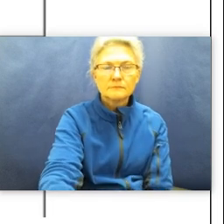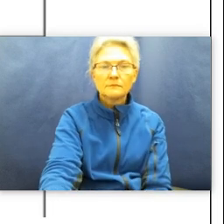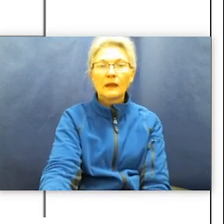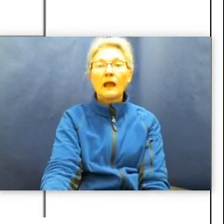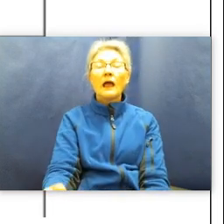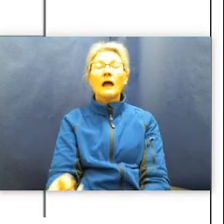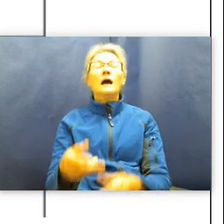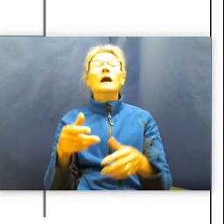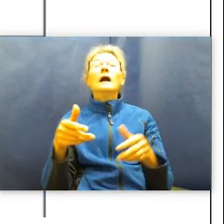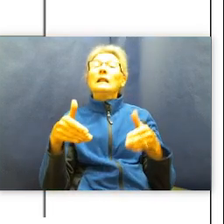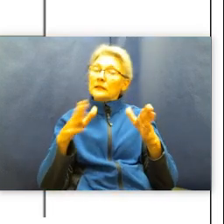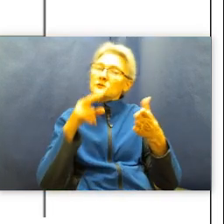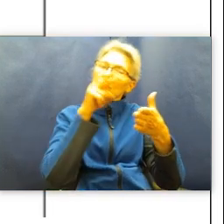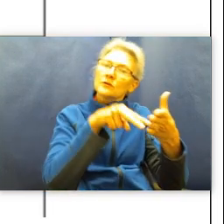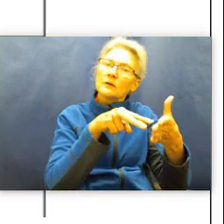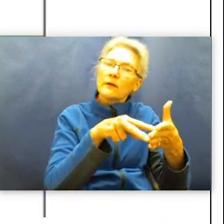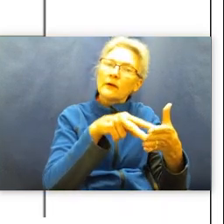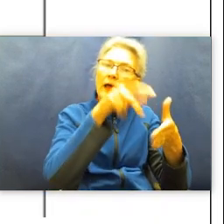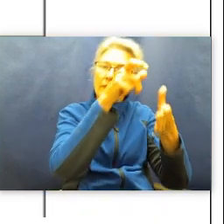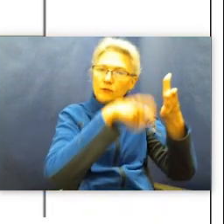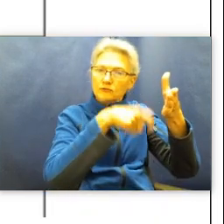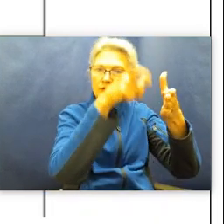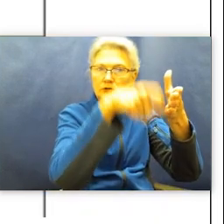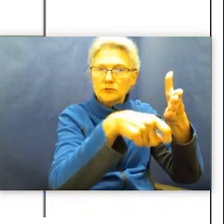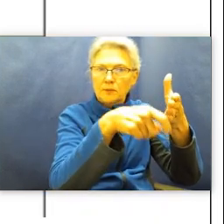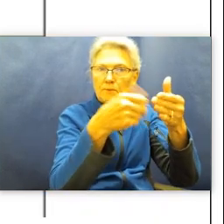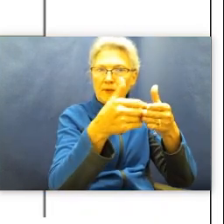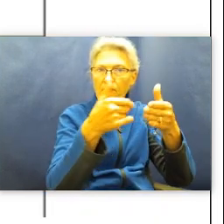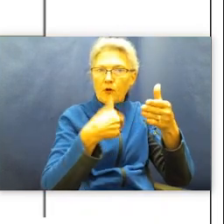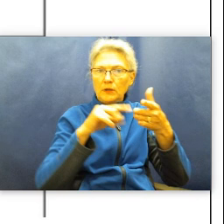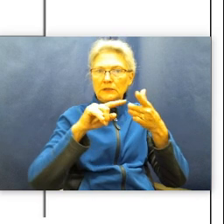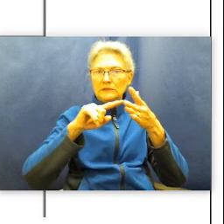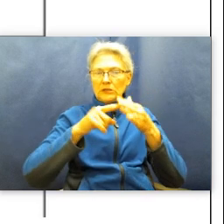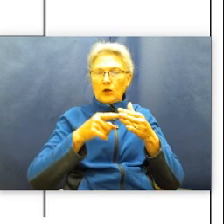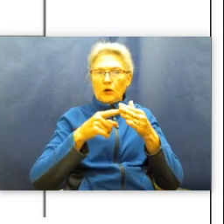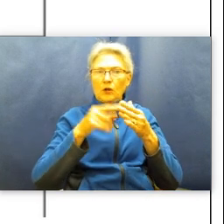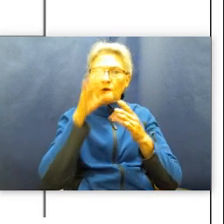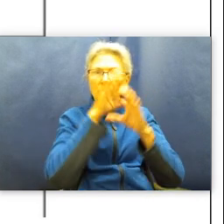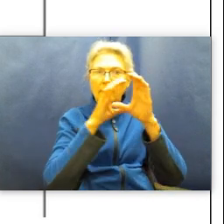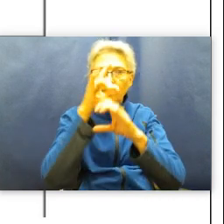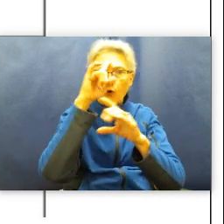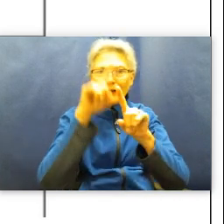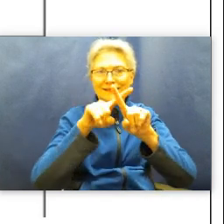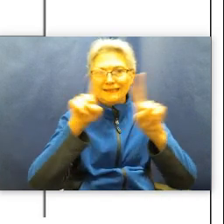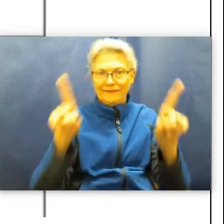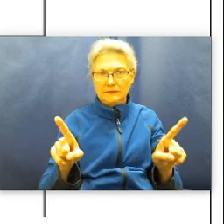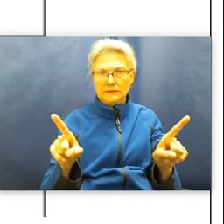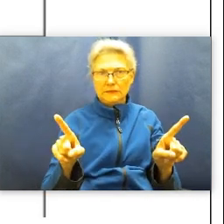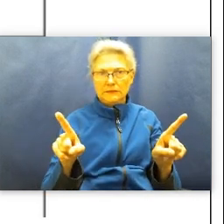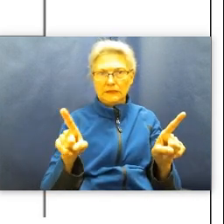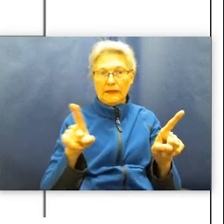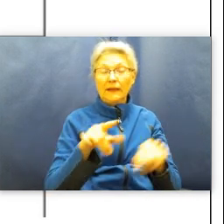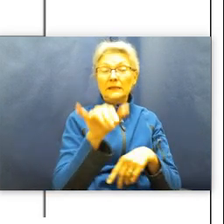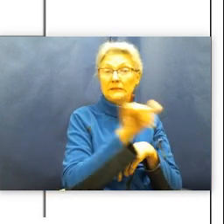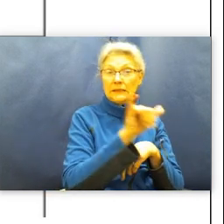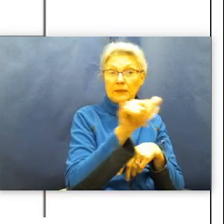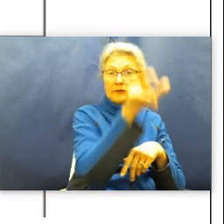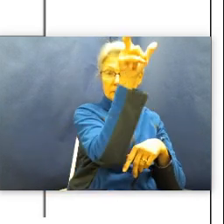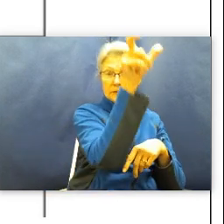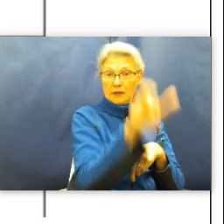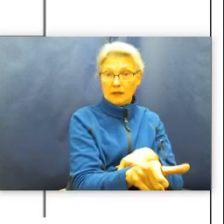Let's take a look at our graphic organizer before we start looking for differences. In the similarities,